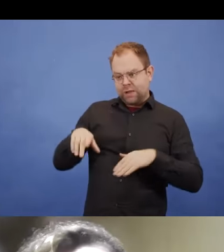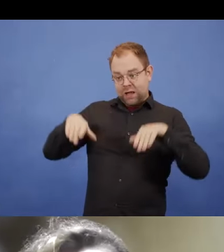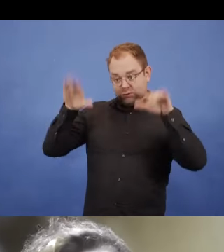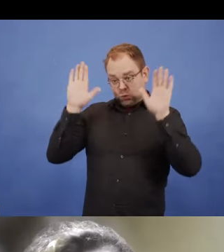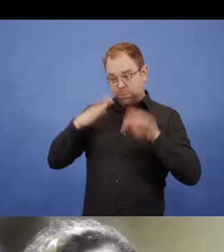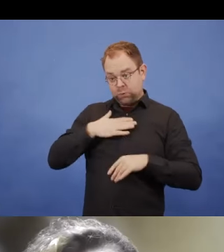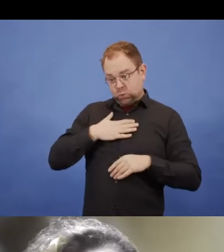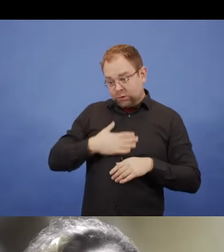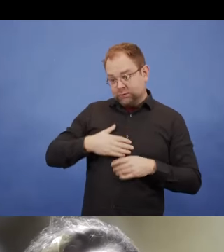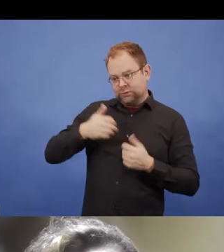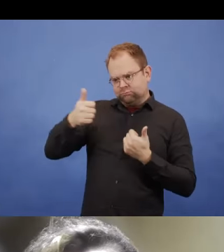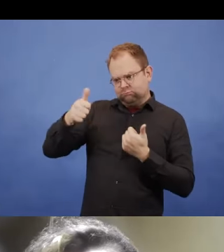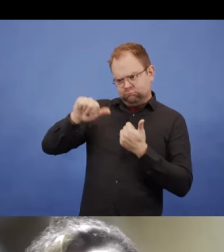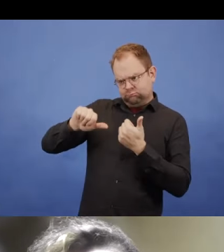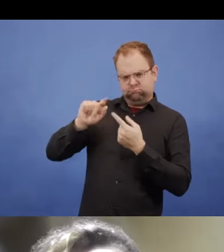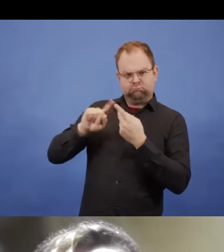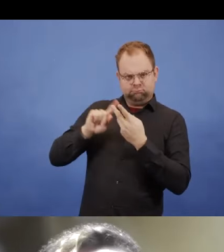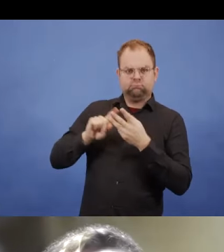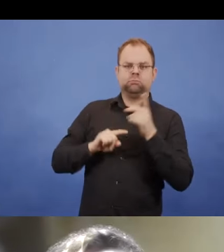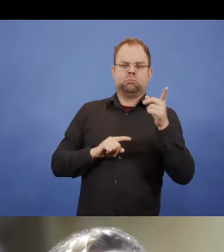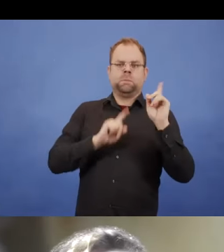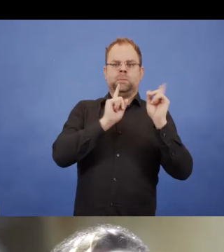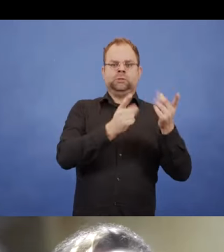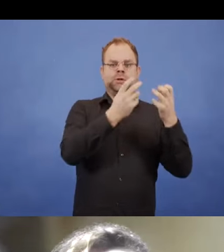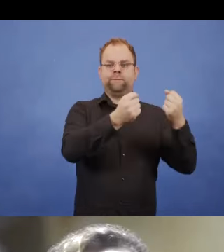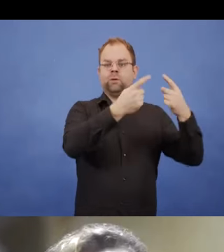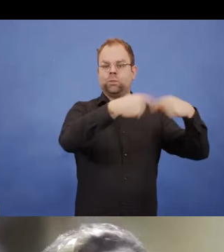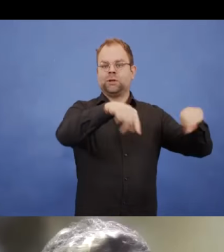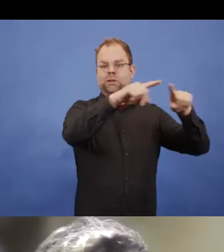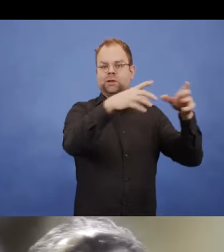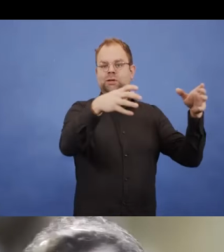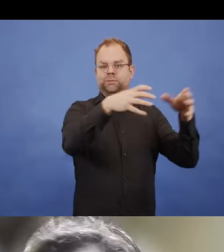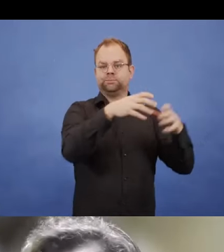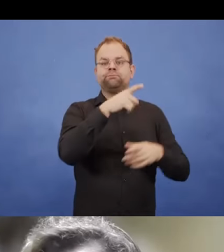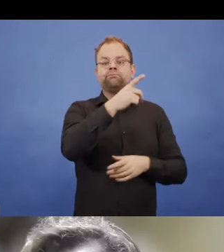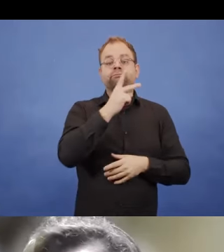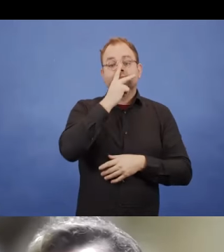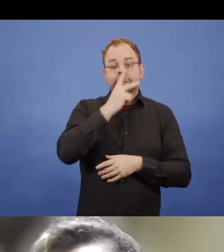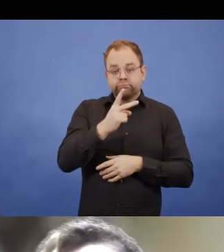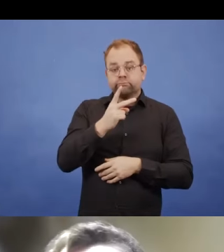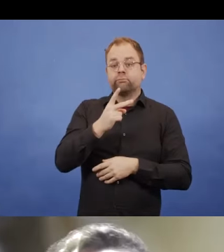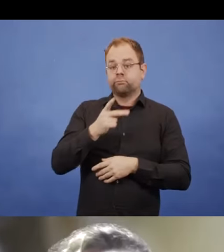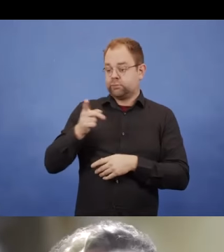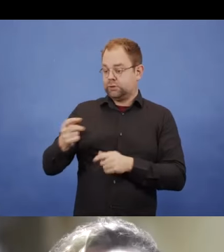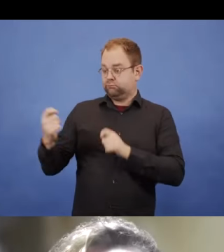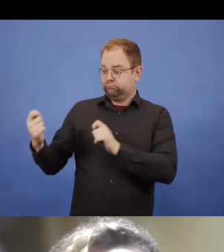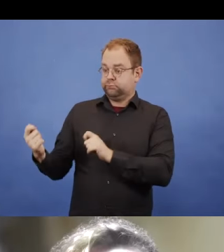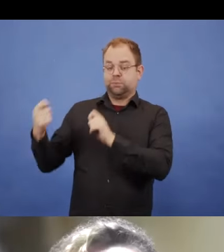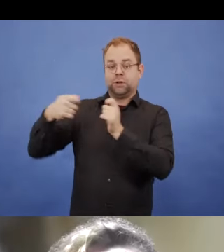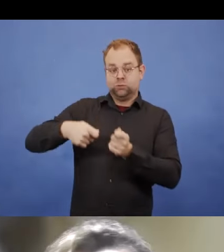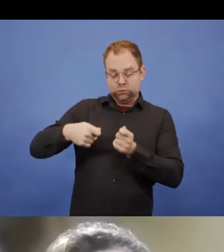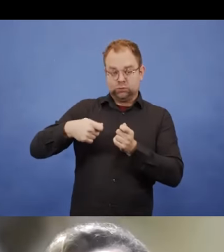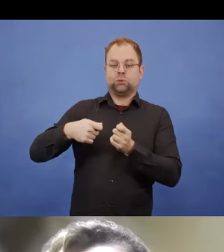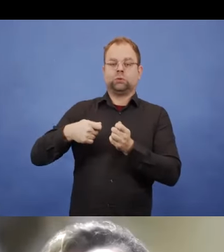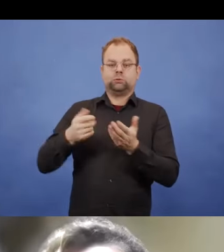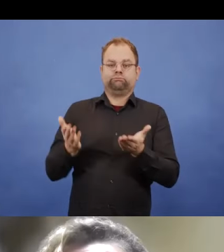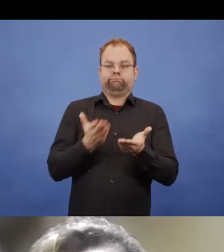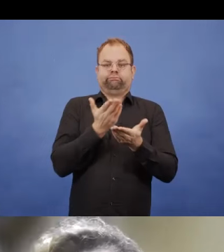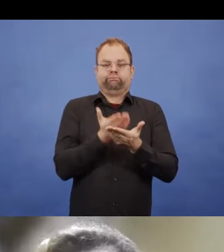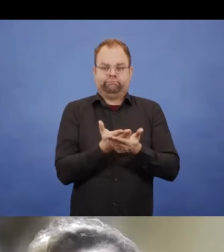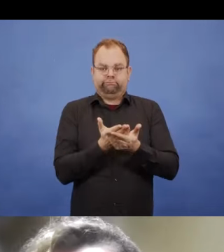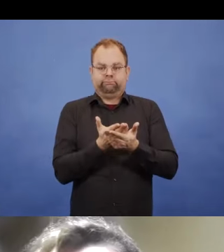that have signed the 1951 convention have not managed, for various reasons, to put in place a solid